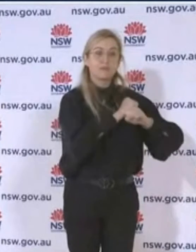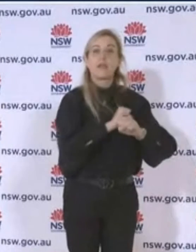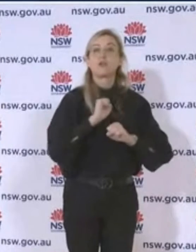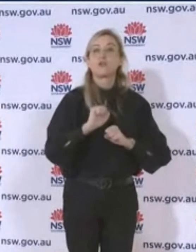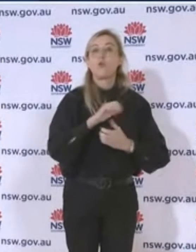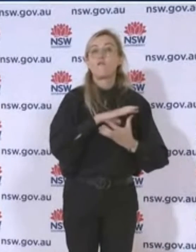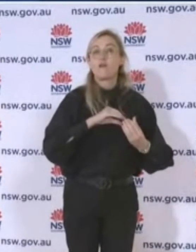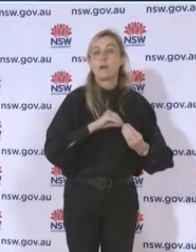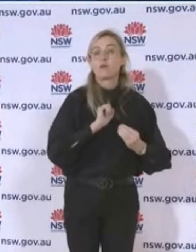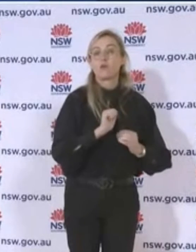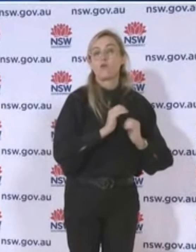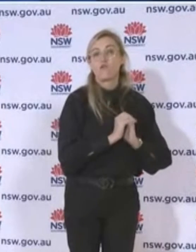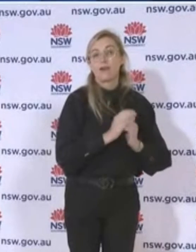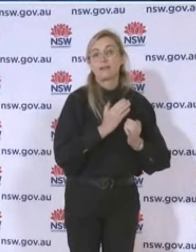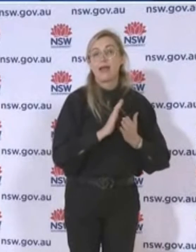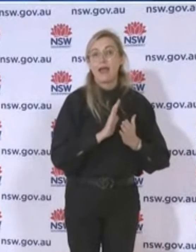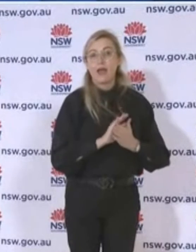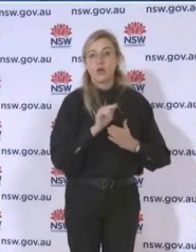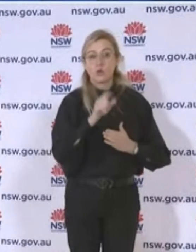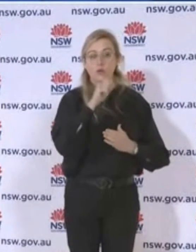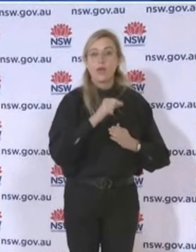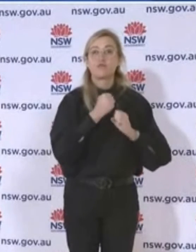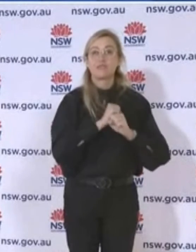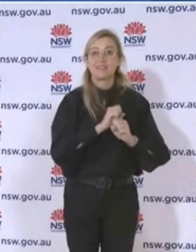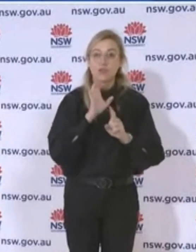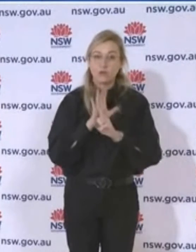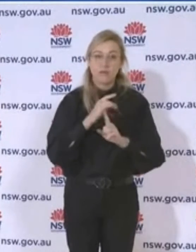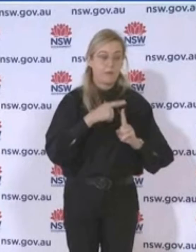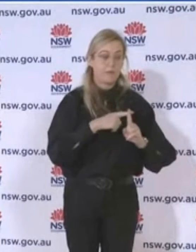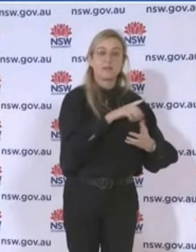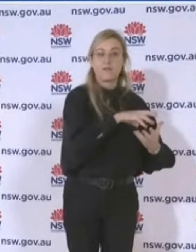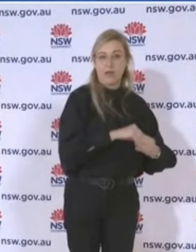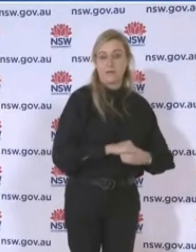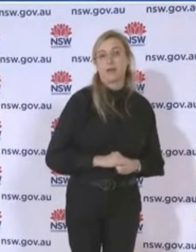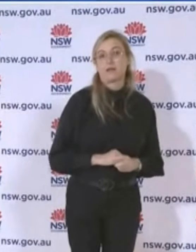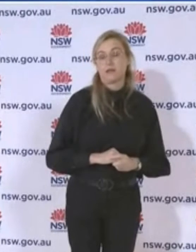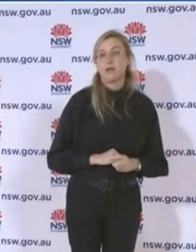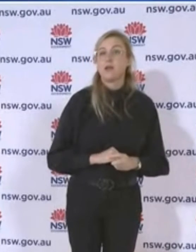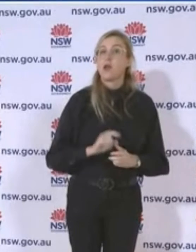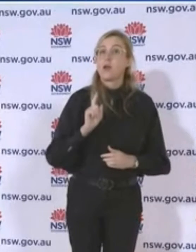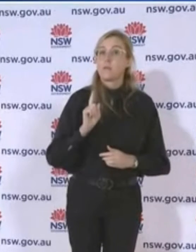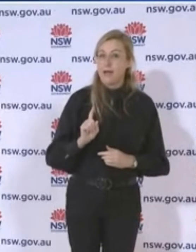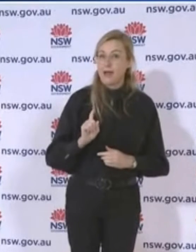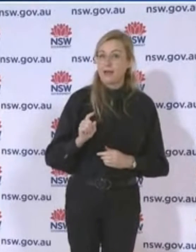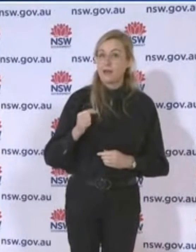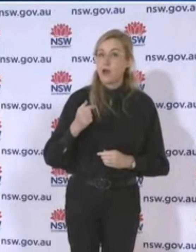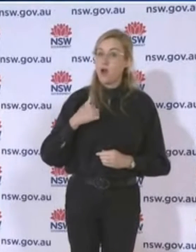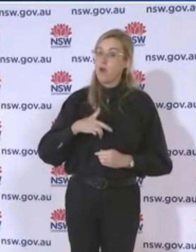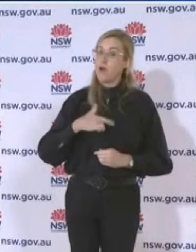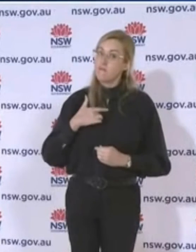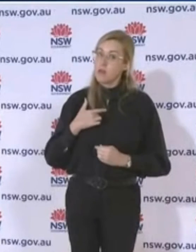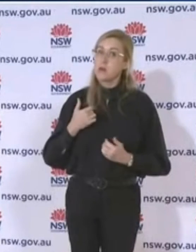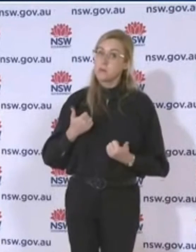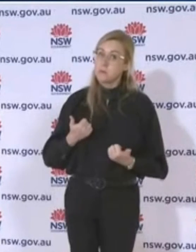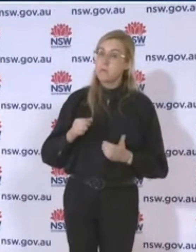warn people as to what you can do to be COVID safe. But what I'm encouraged about is, given the number of cases we have and given how long